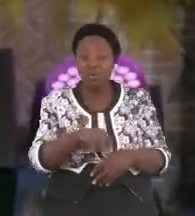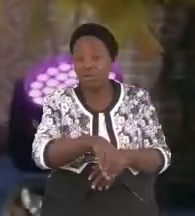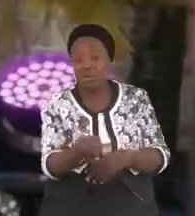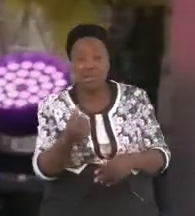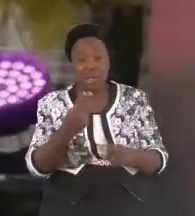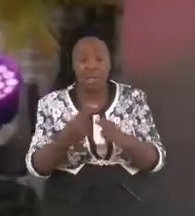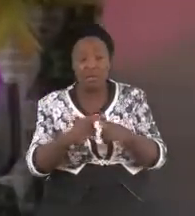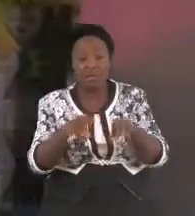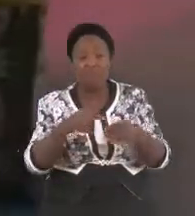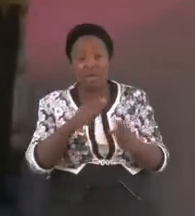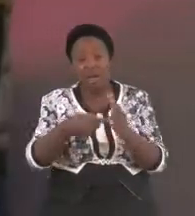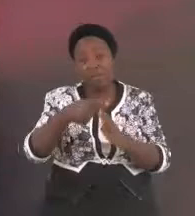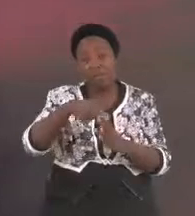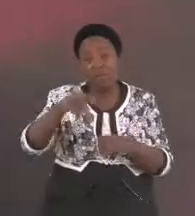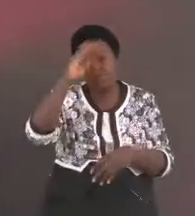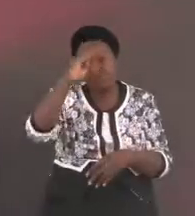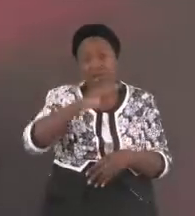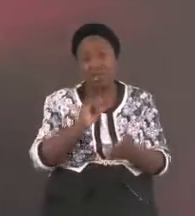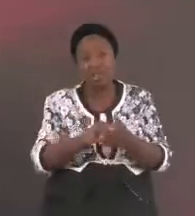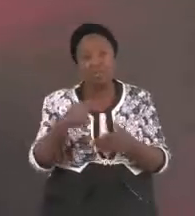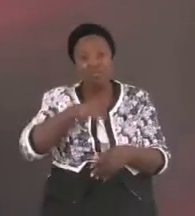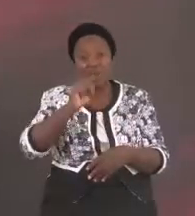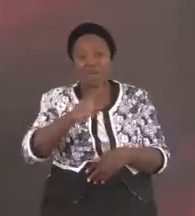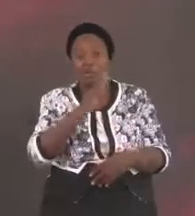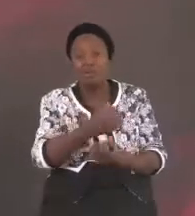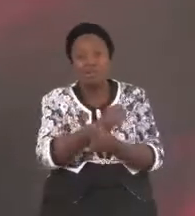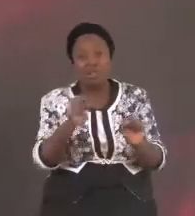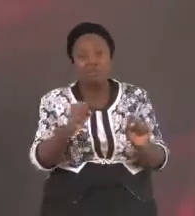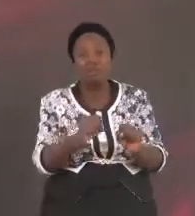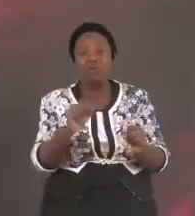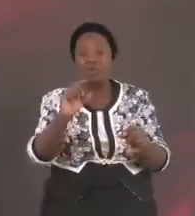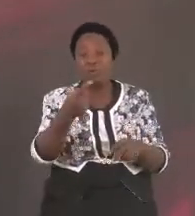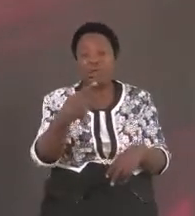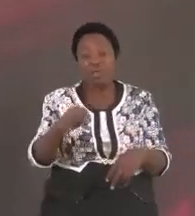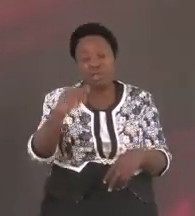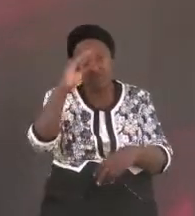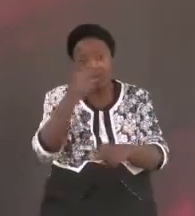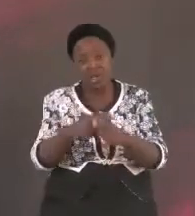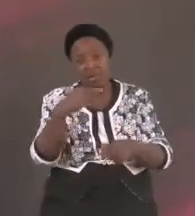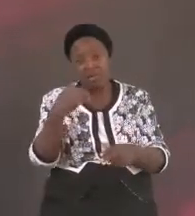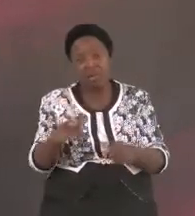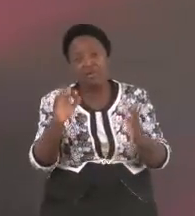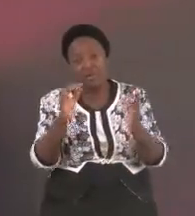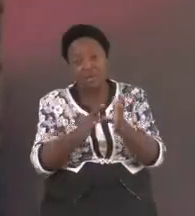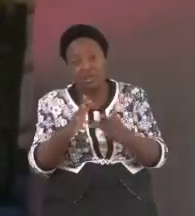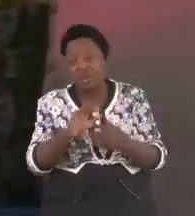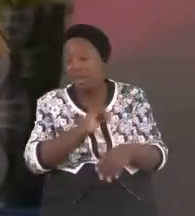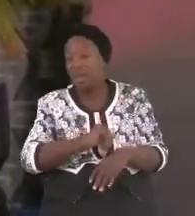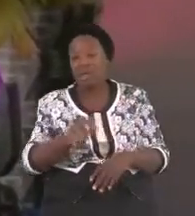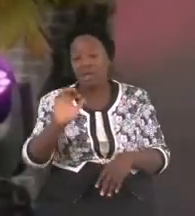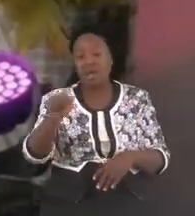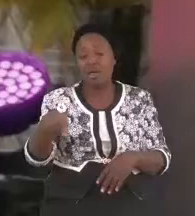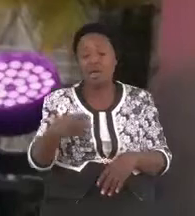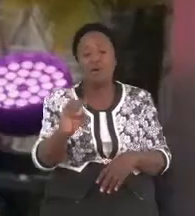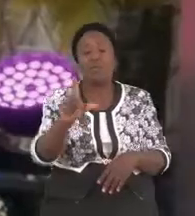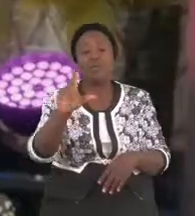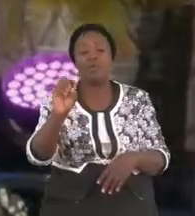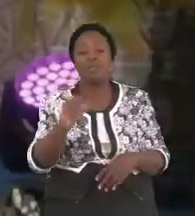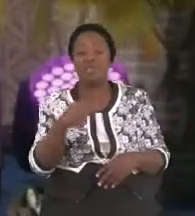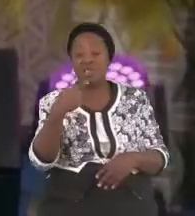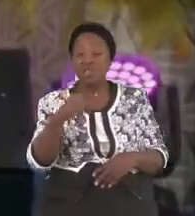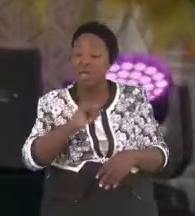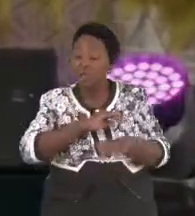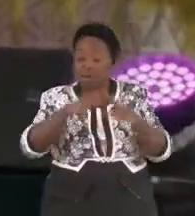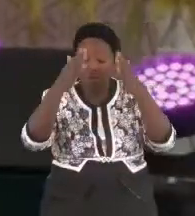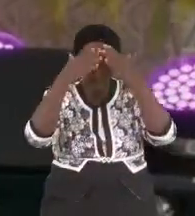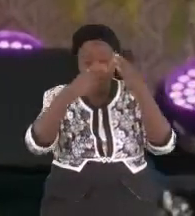saved. Only the name of Jesus, Apollos said, I don't know about that. All I know is the baptism of John. He comes